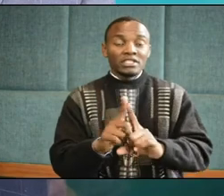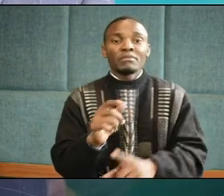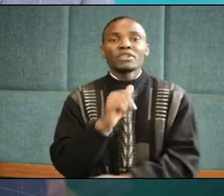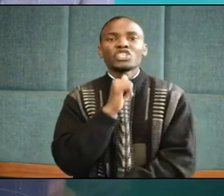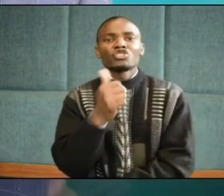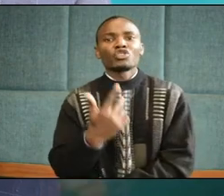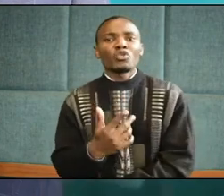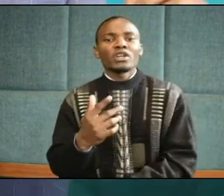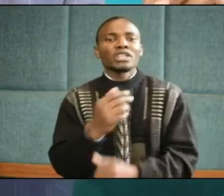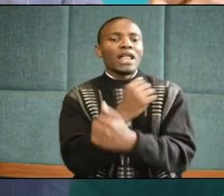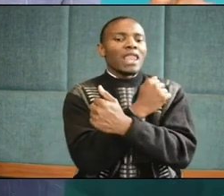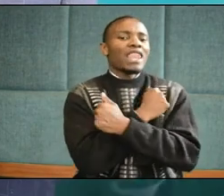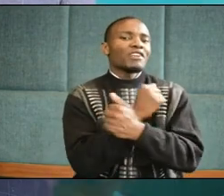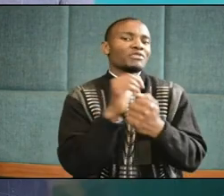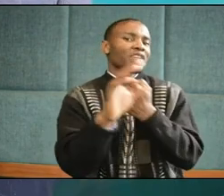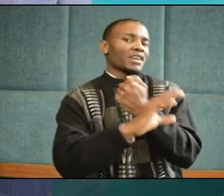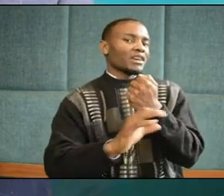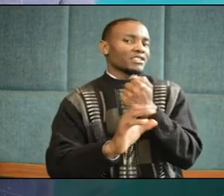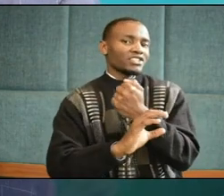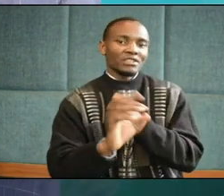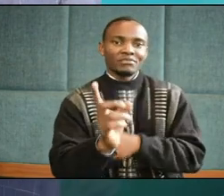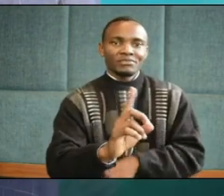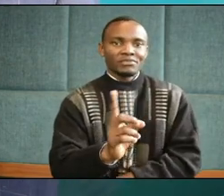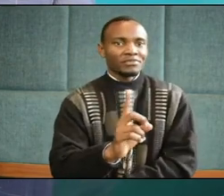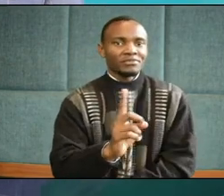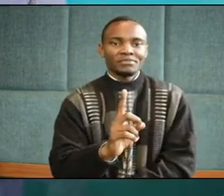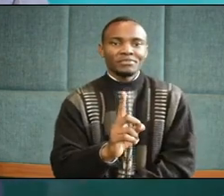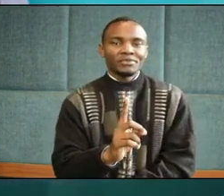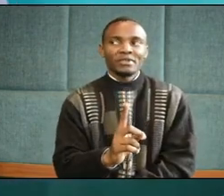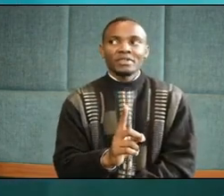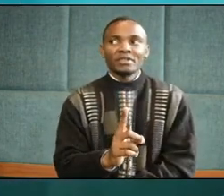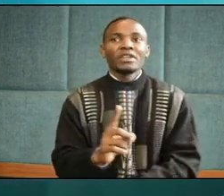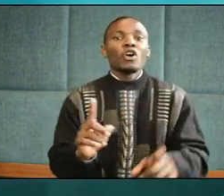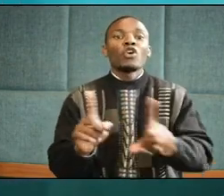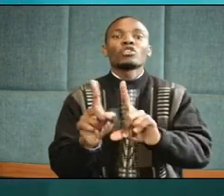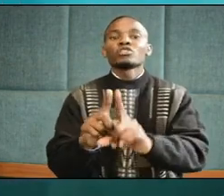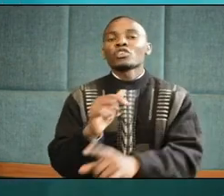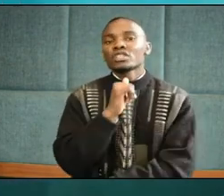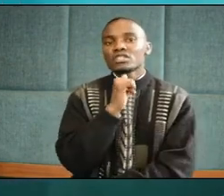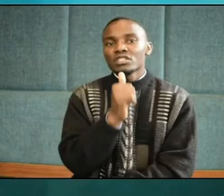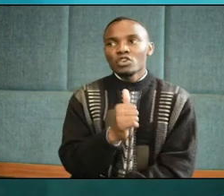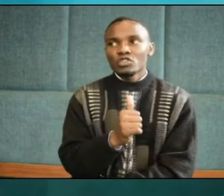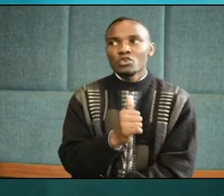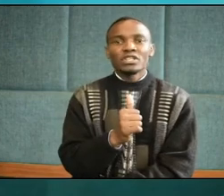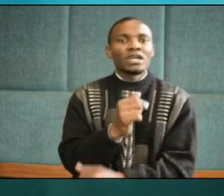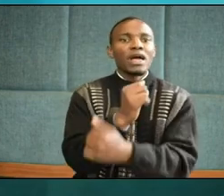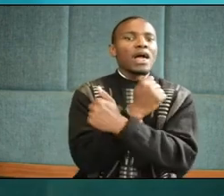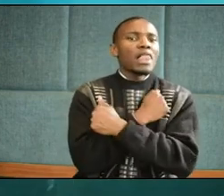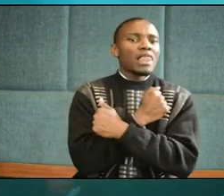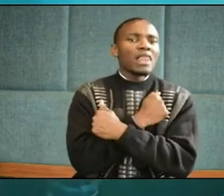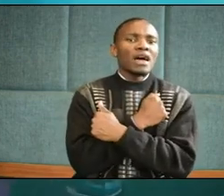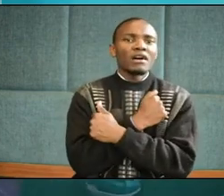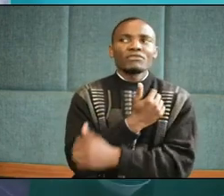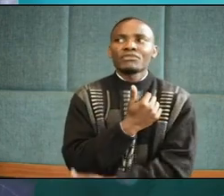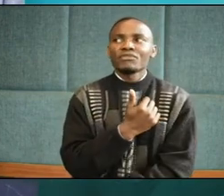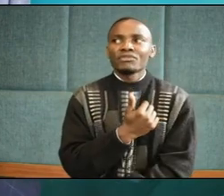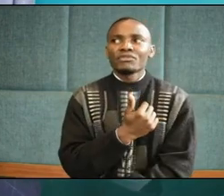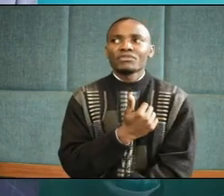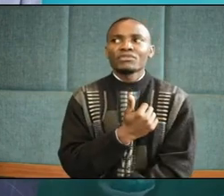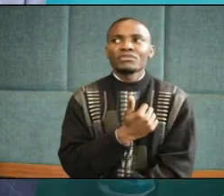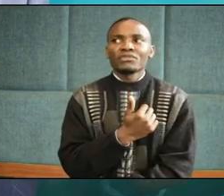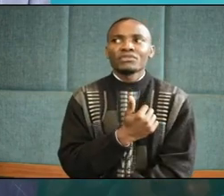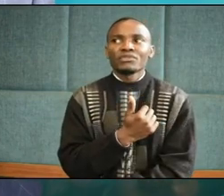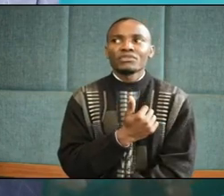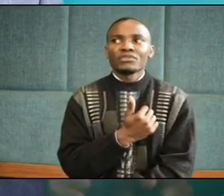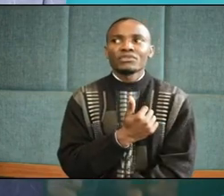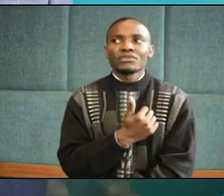patriotic love of our country and all that. It is not the tribal love, loving